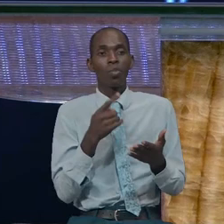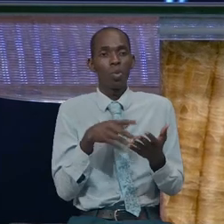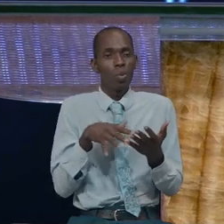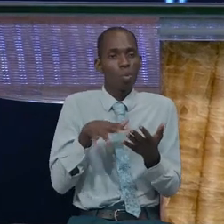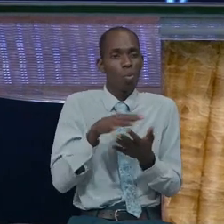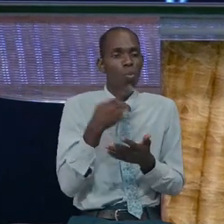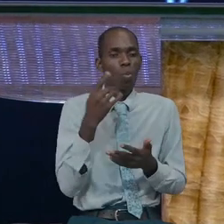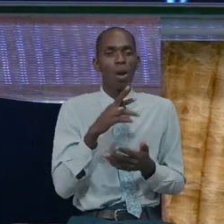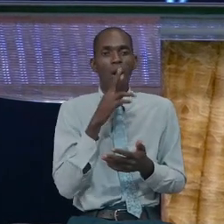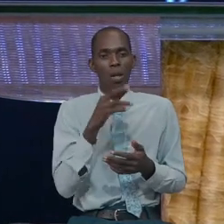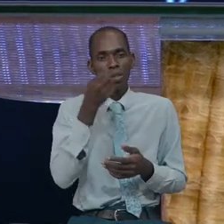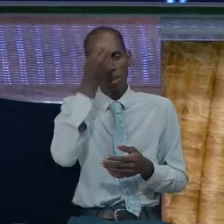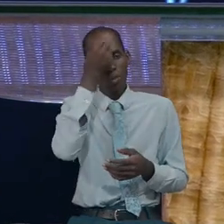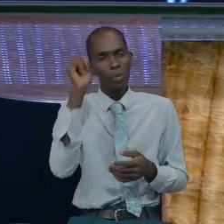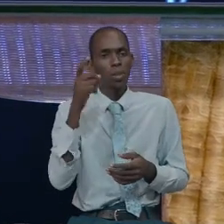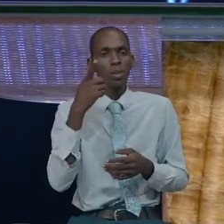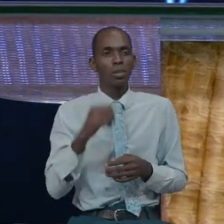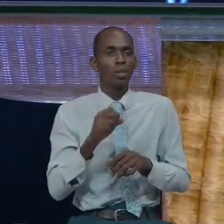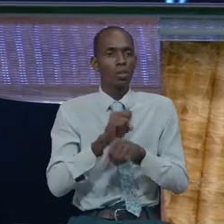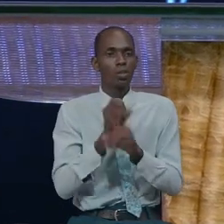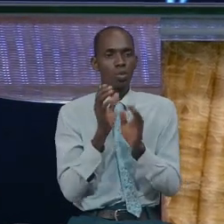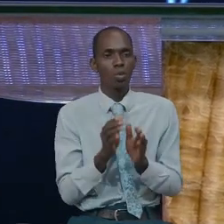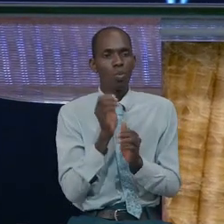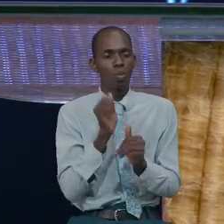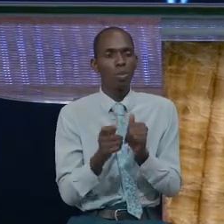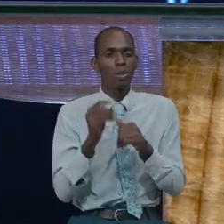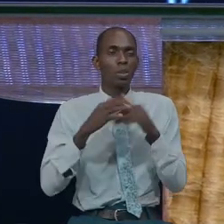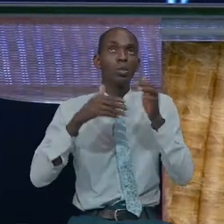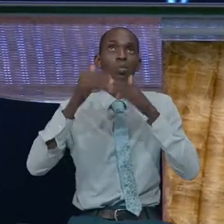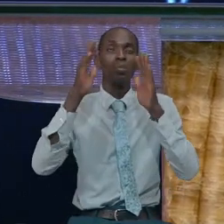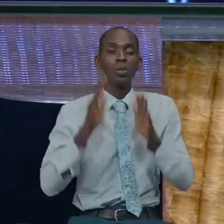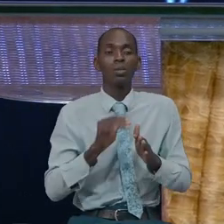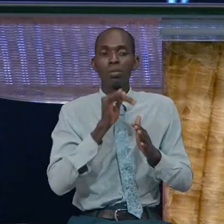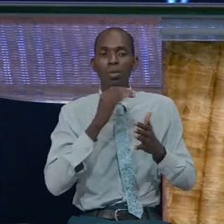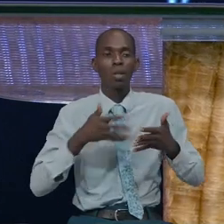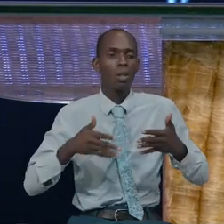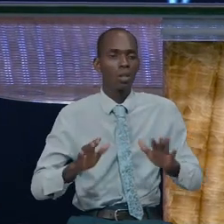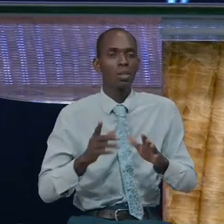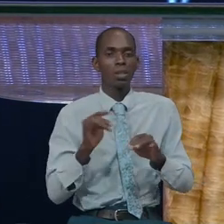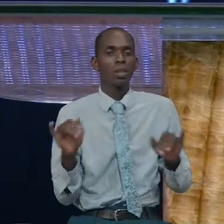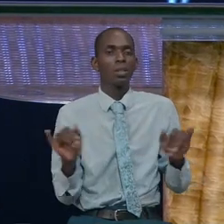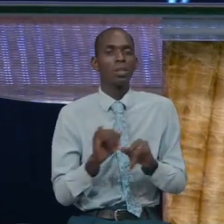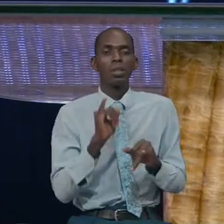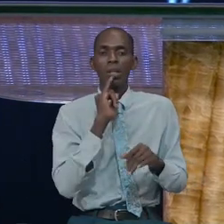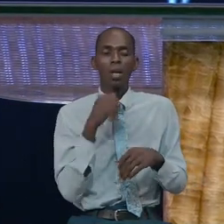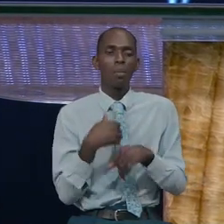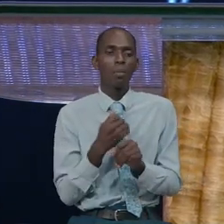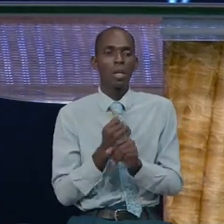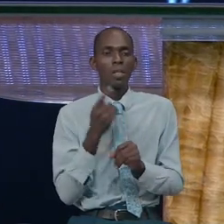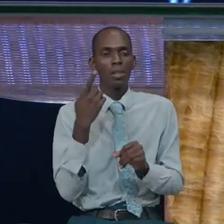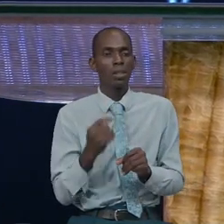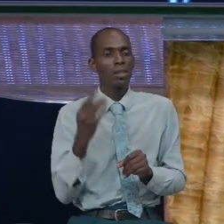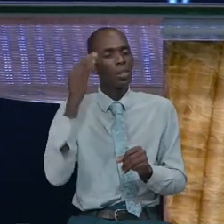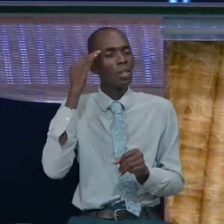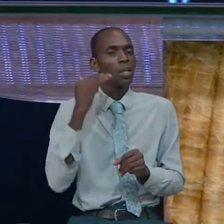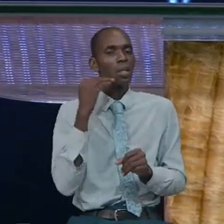are disobedient, the stone which the builders disallowed, the same is